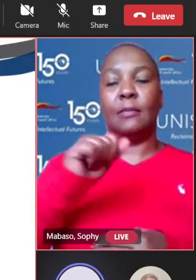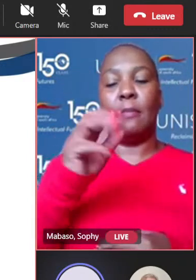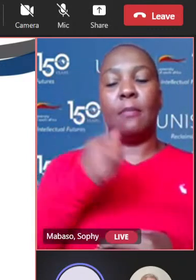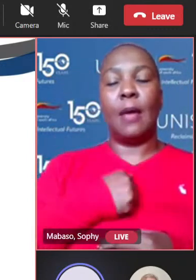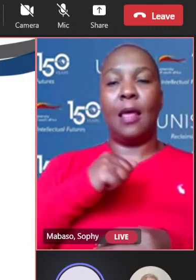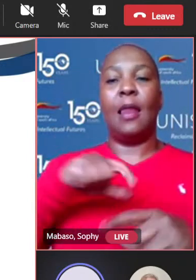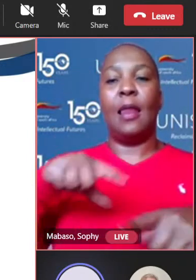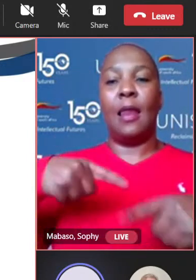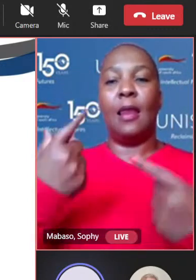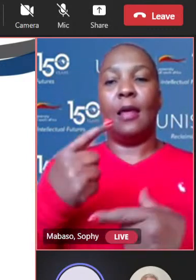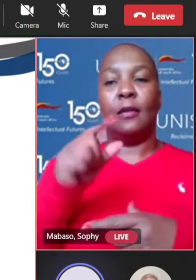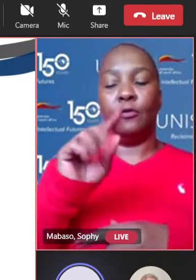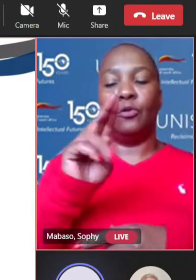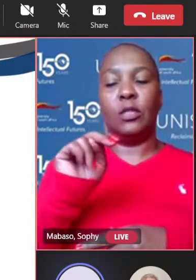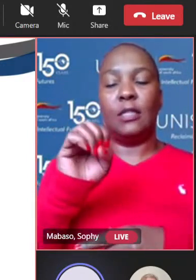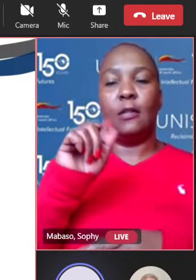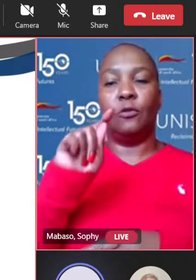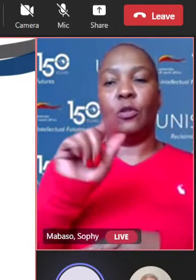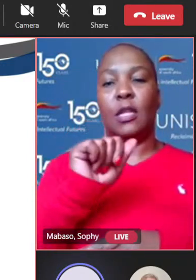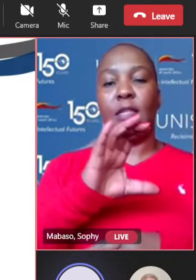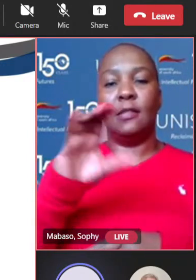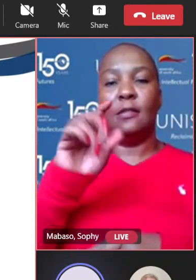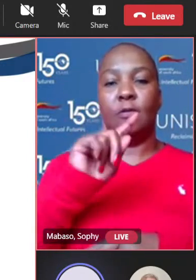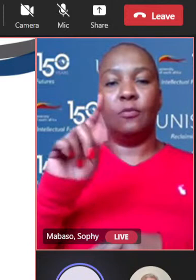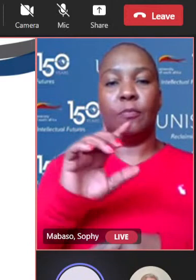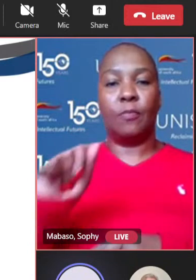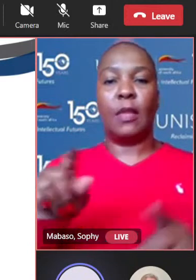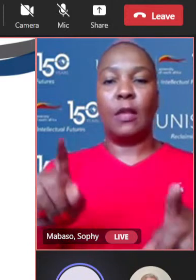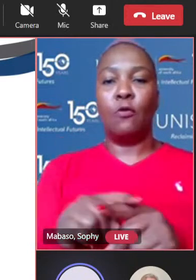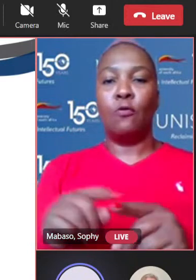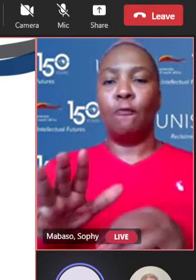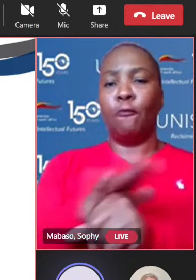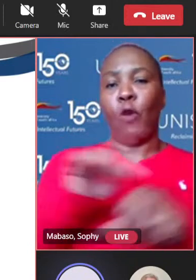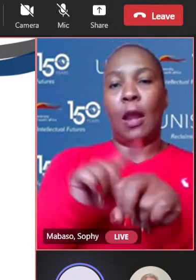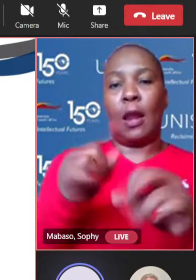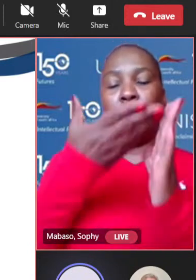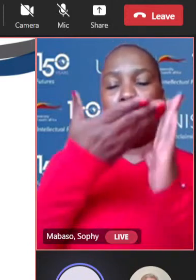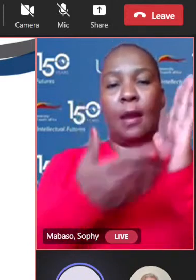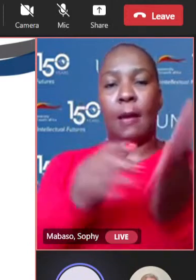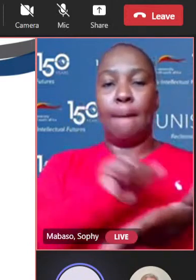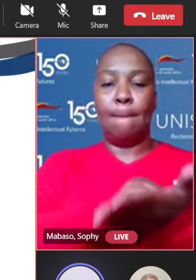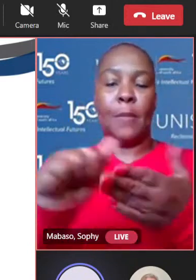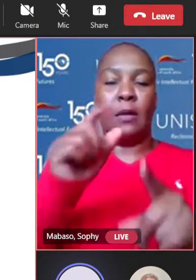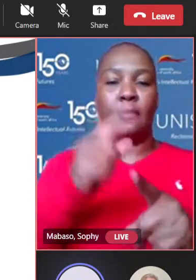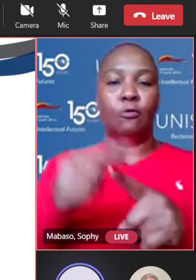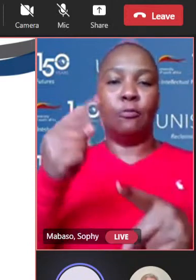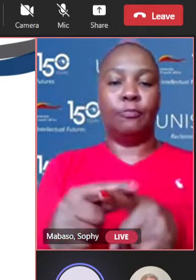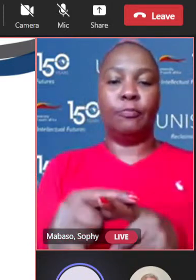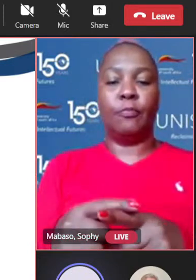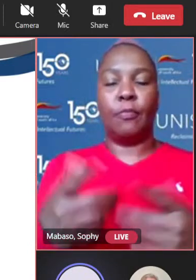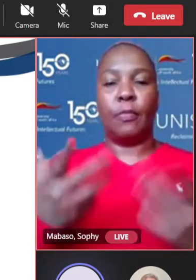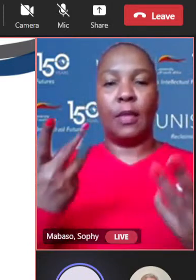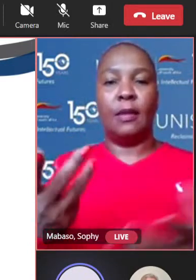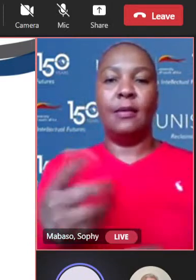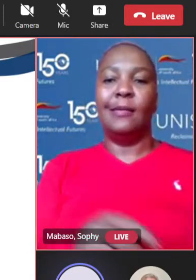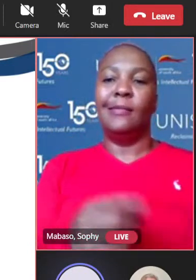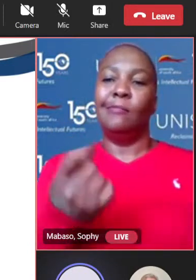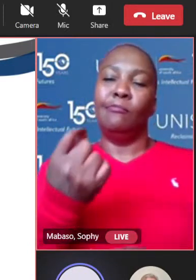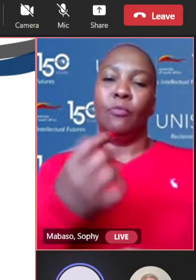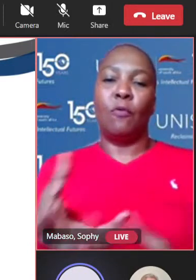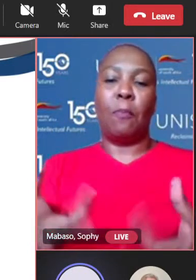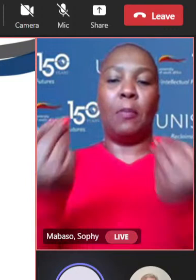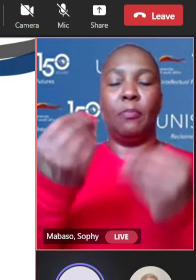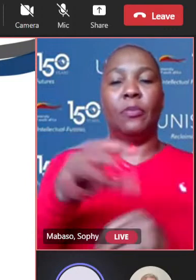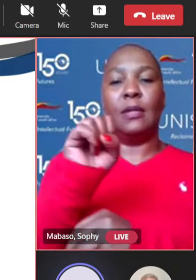will be also listed there, not in full like this, and your password is displayed to you now. And it also gets SMS'd to